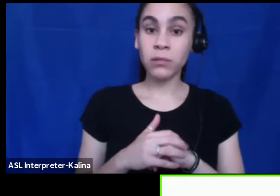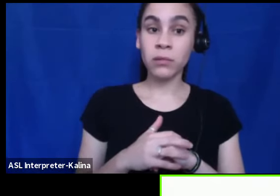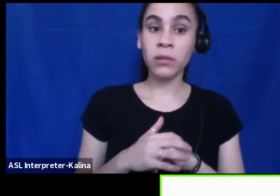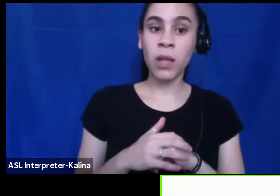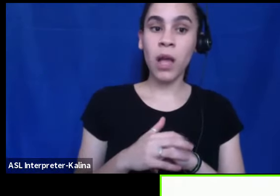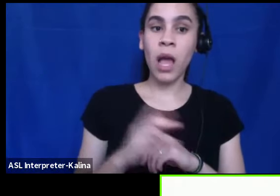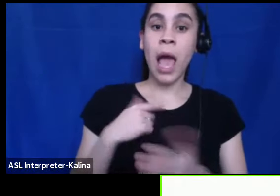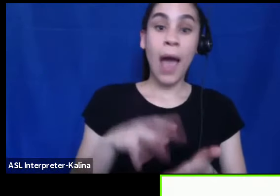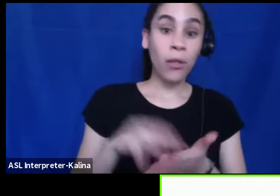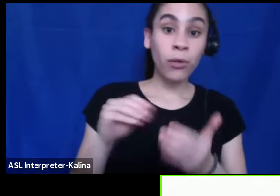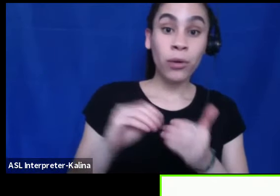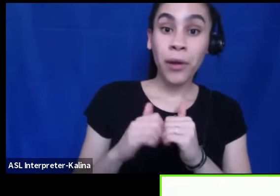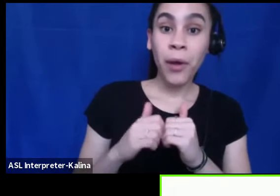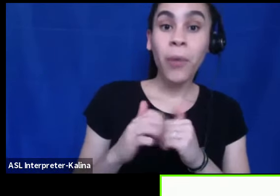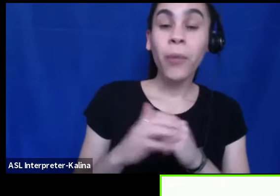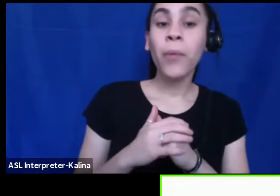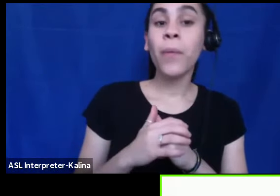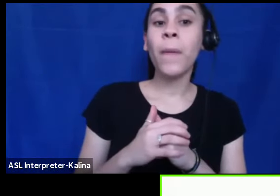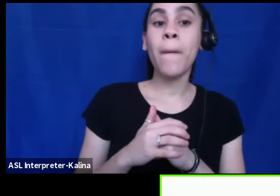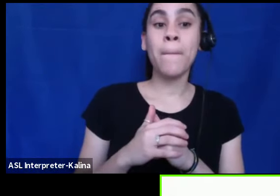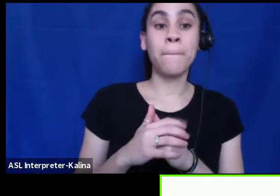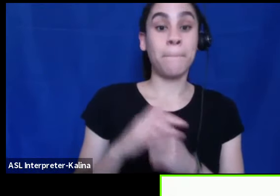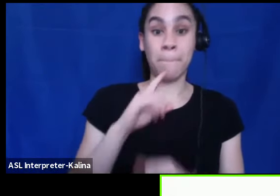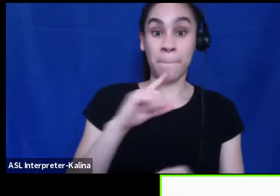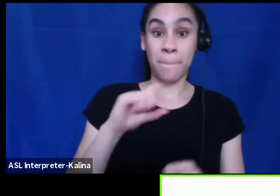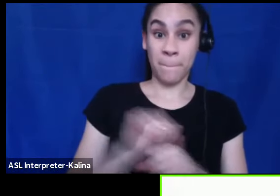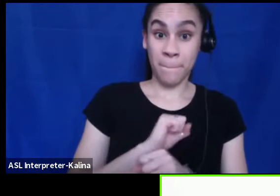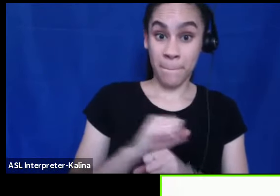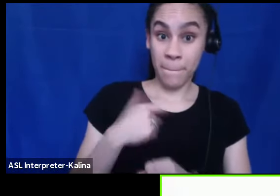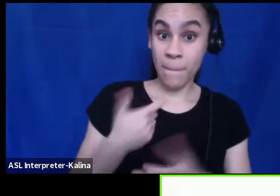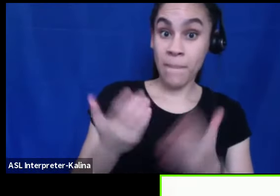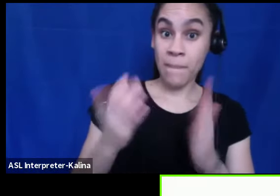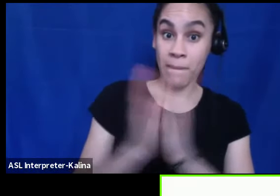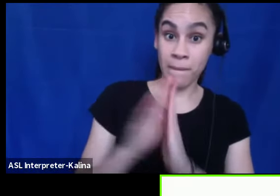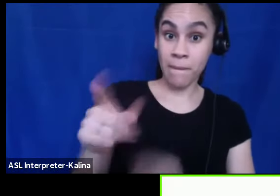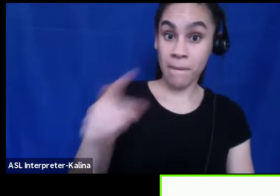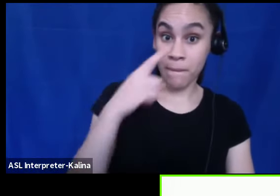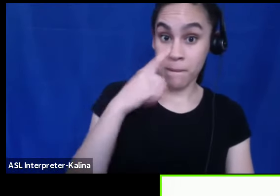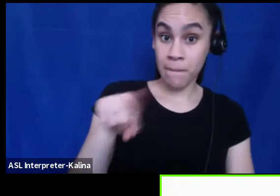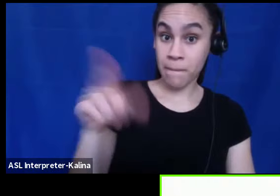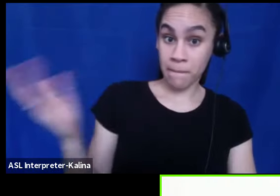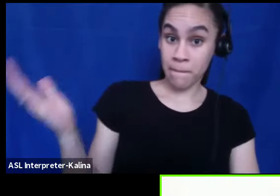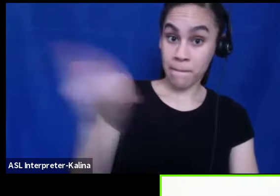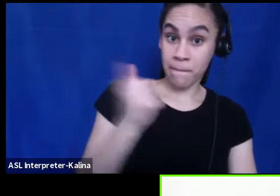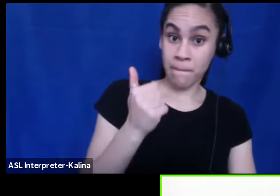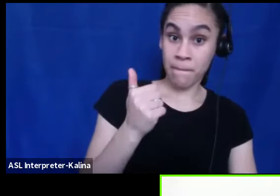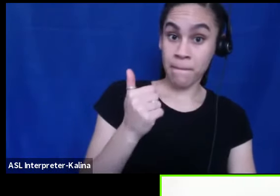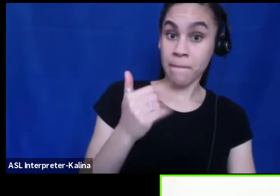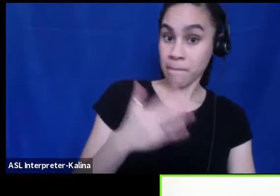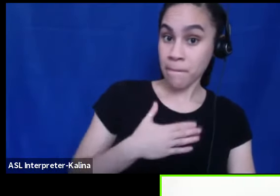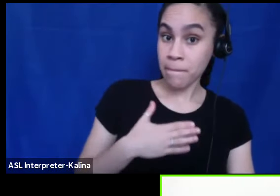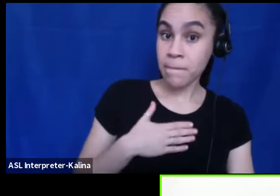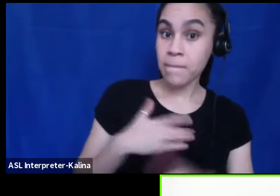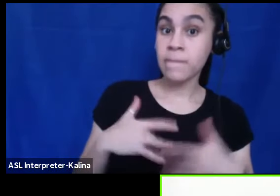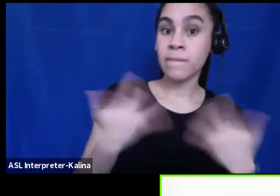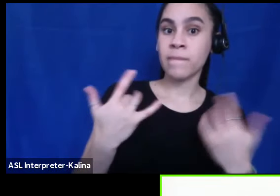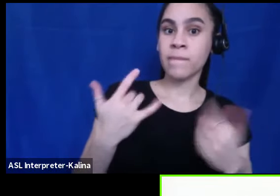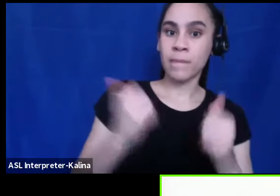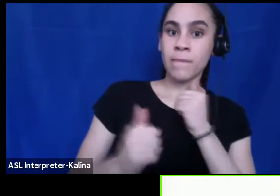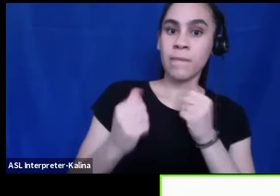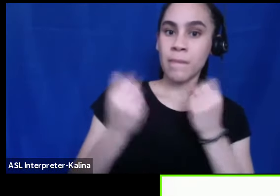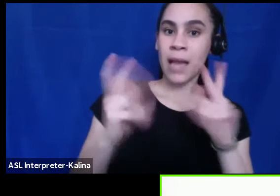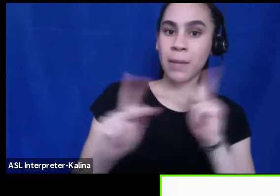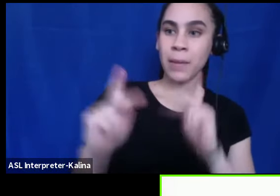this just by literally asking people if they would speak at our events and finding no, people consistently saying no because they didn't want to